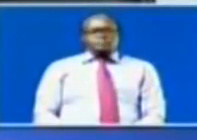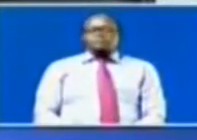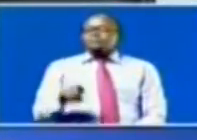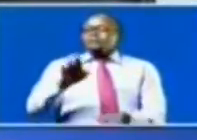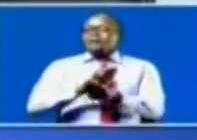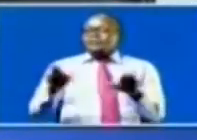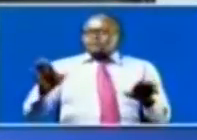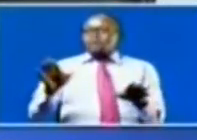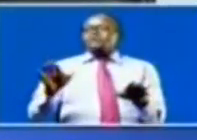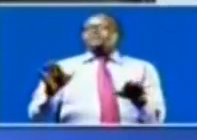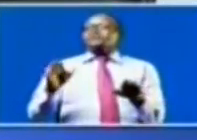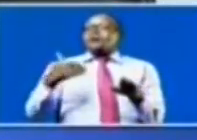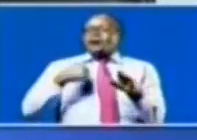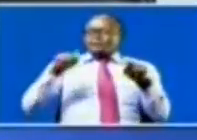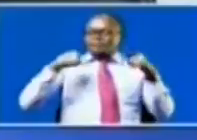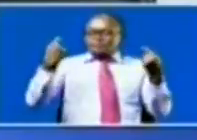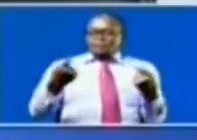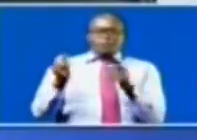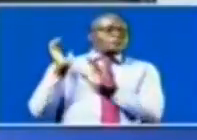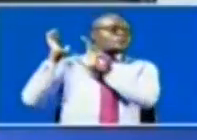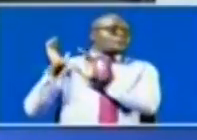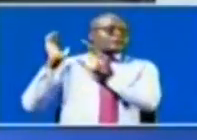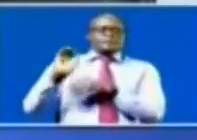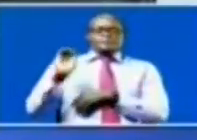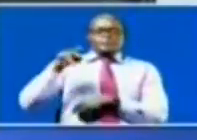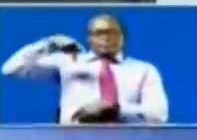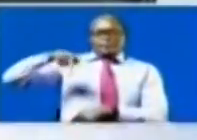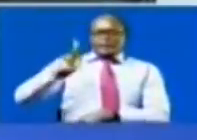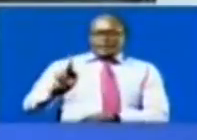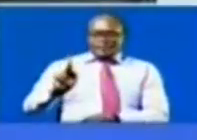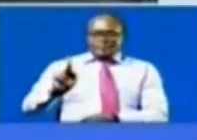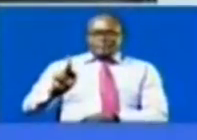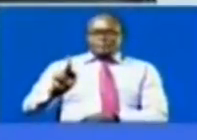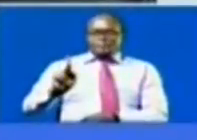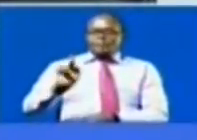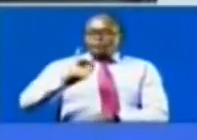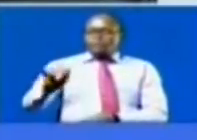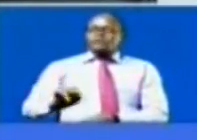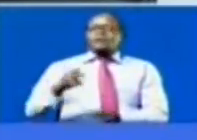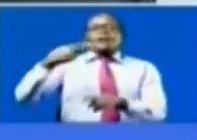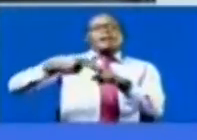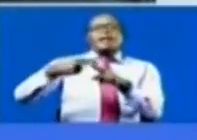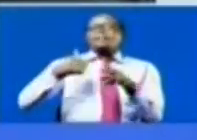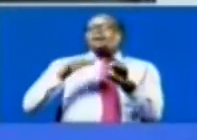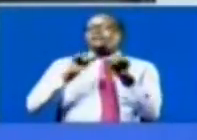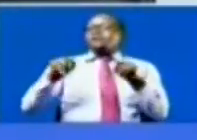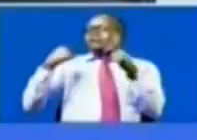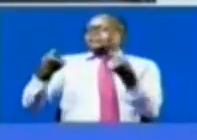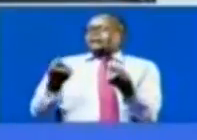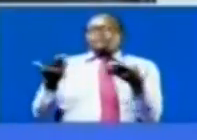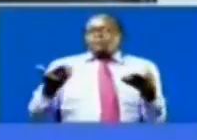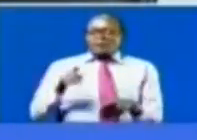does not carry the tribal baggage, Peter Kenneth. You know, those are names that have no